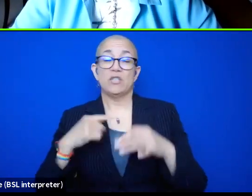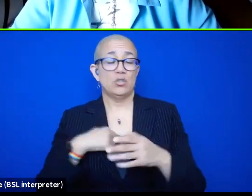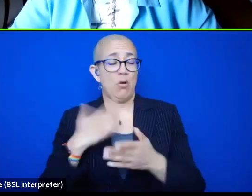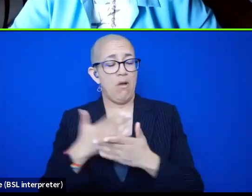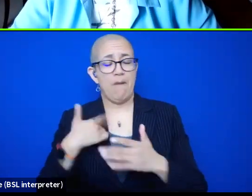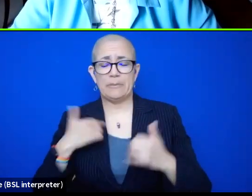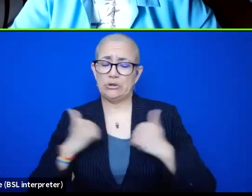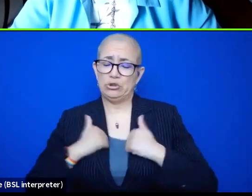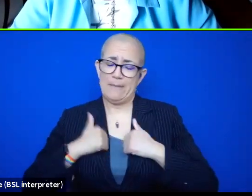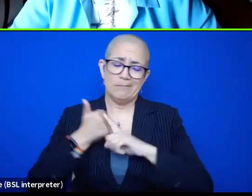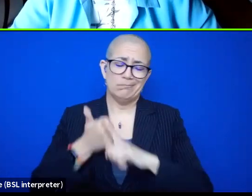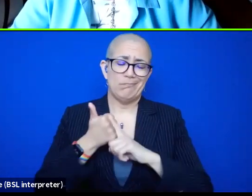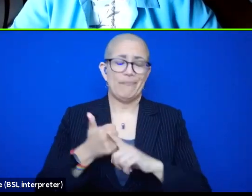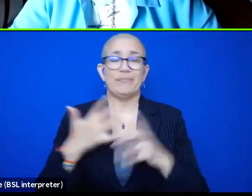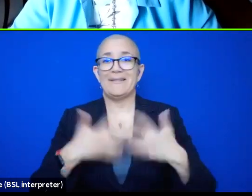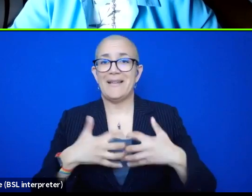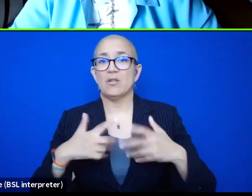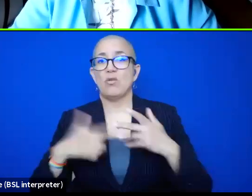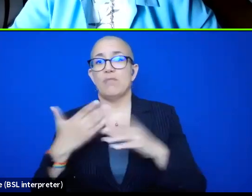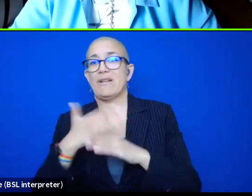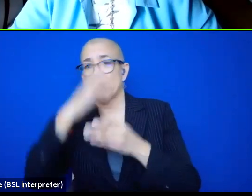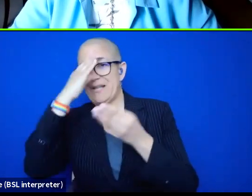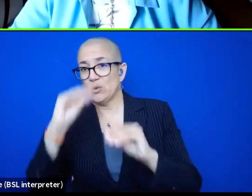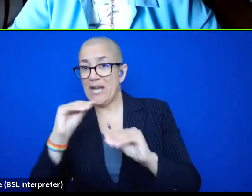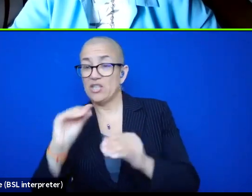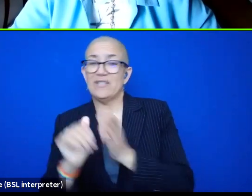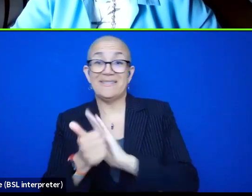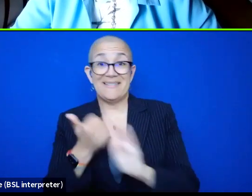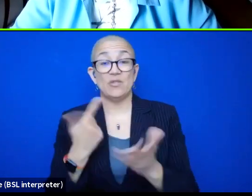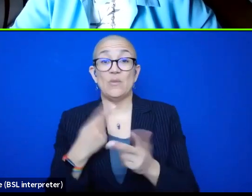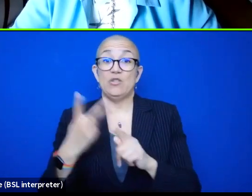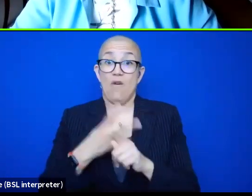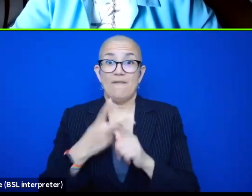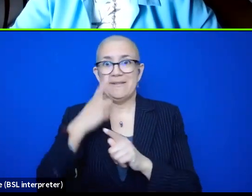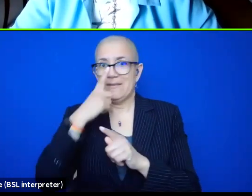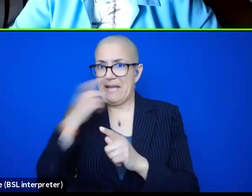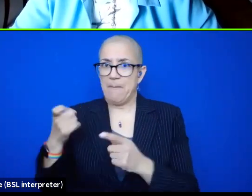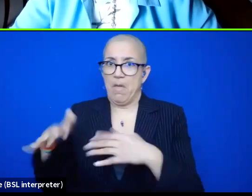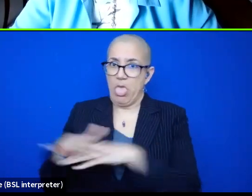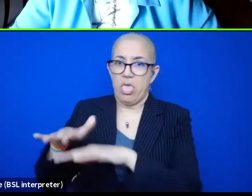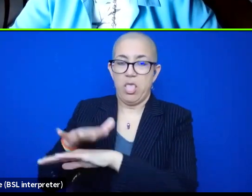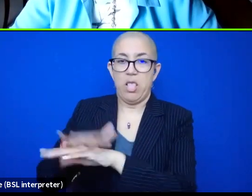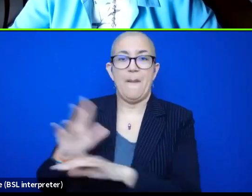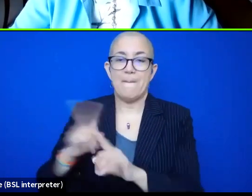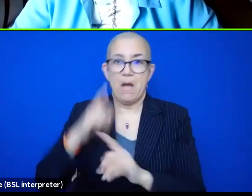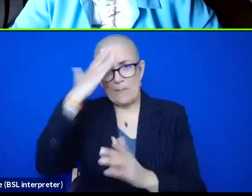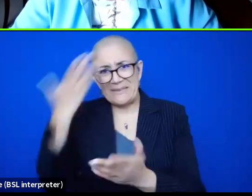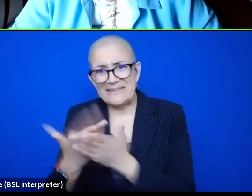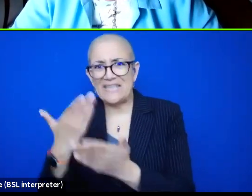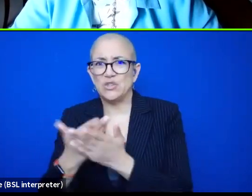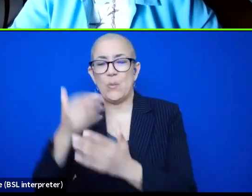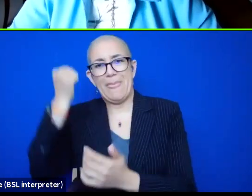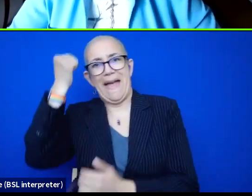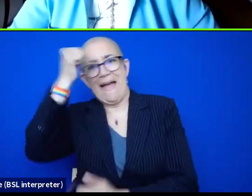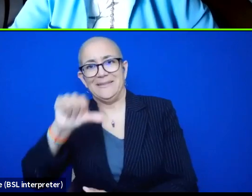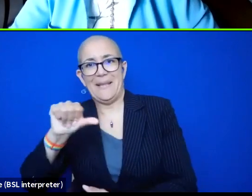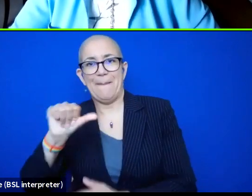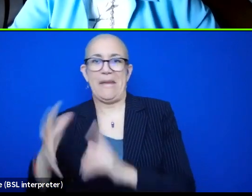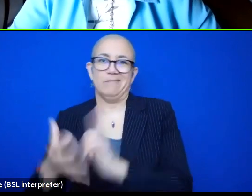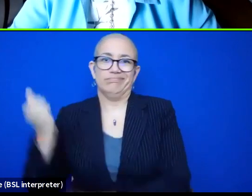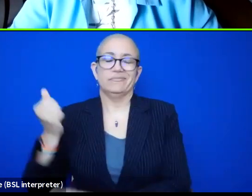practical education and skills, which are too often overshadowed by our obsession with academic prowess. Anyway, enough of that.